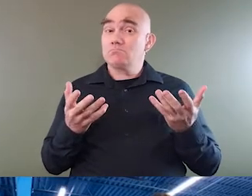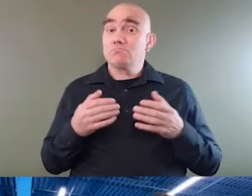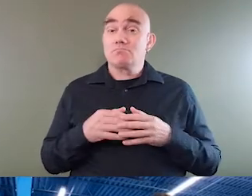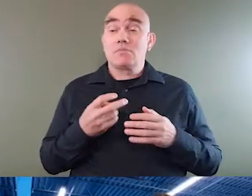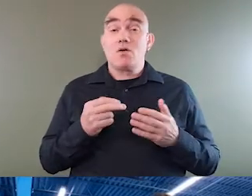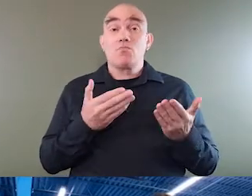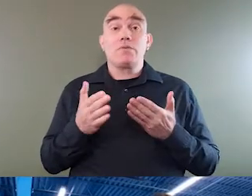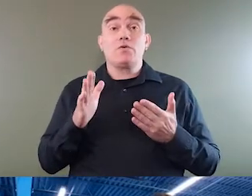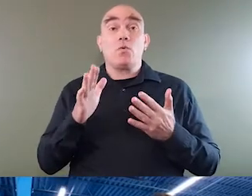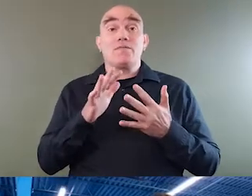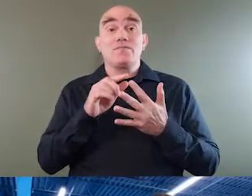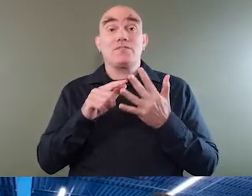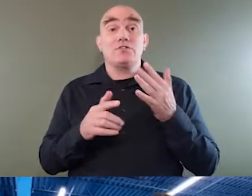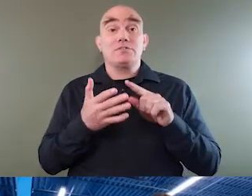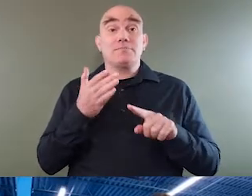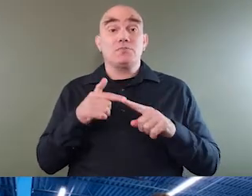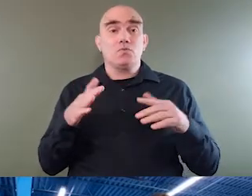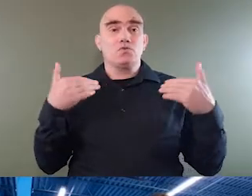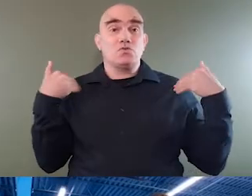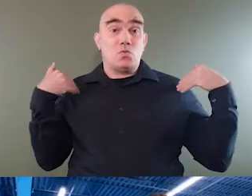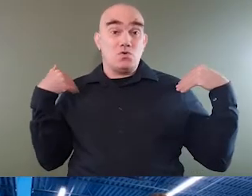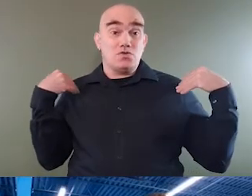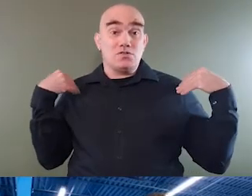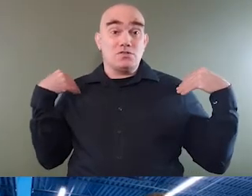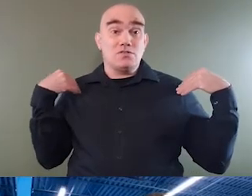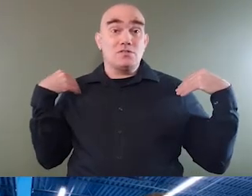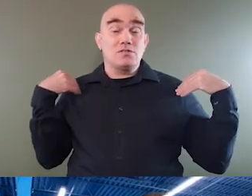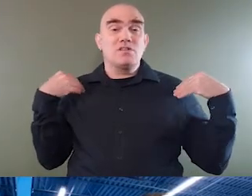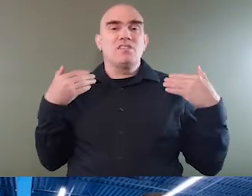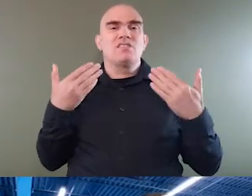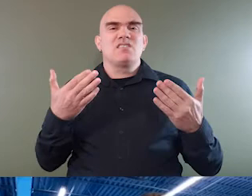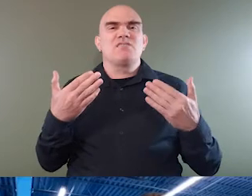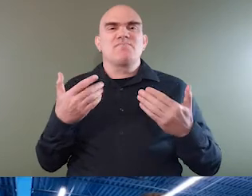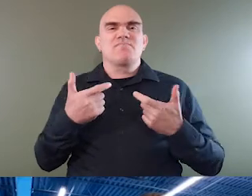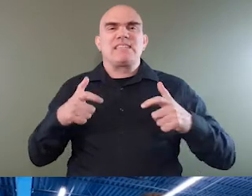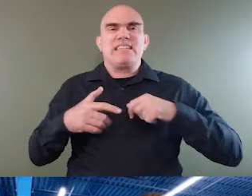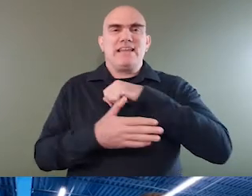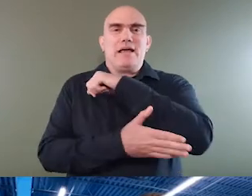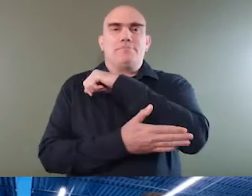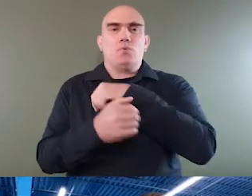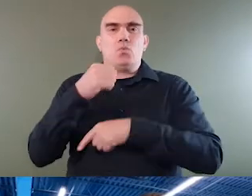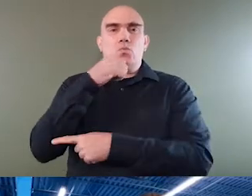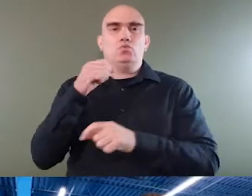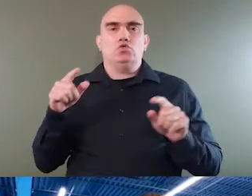then bring your fingertips to your shoulders. And let's take some big elbow circles here.